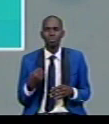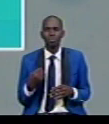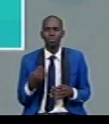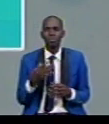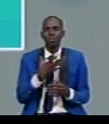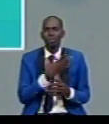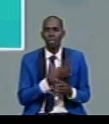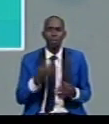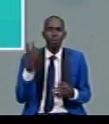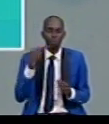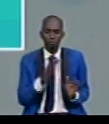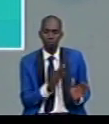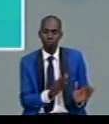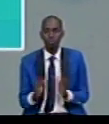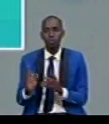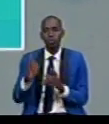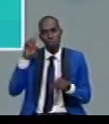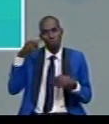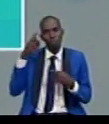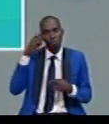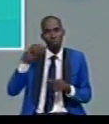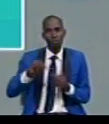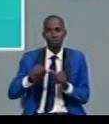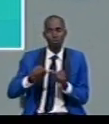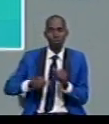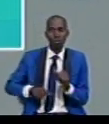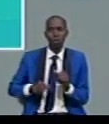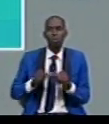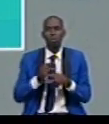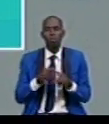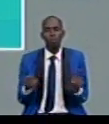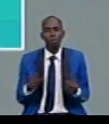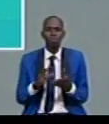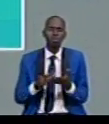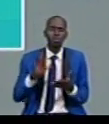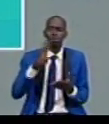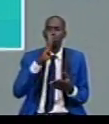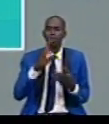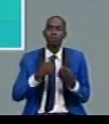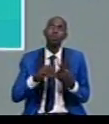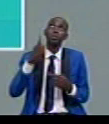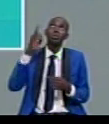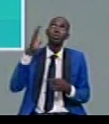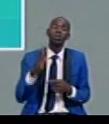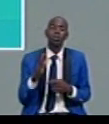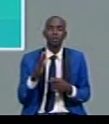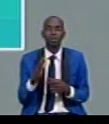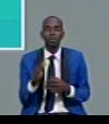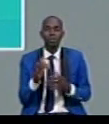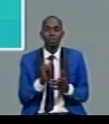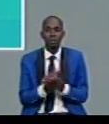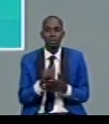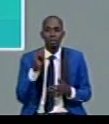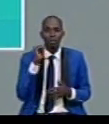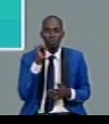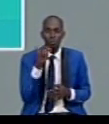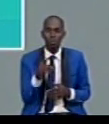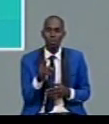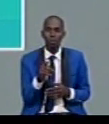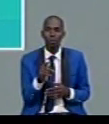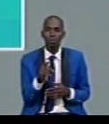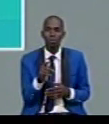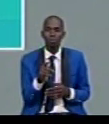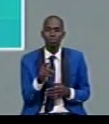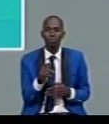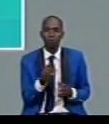several pain on her breast. But glory be to God. She said she didn't undergo the surgery, but